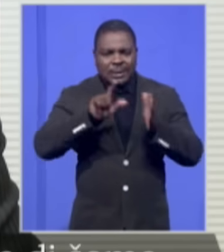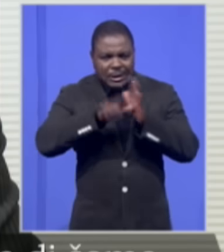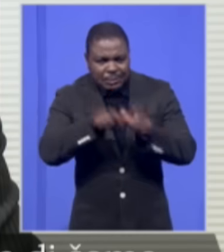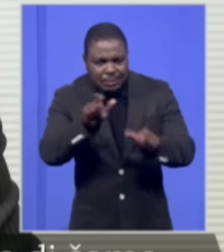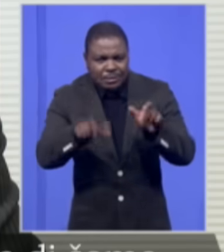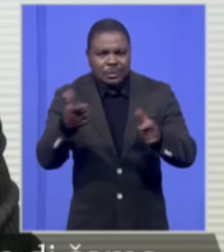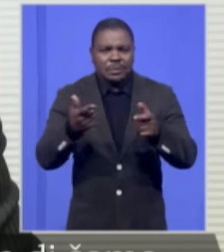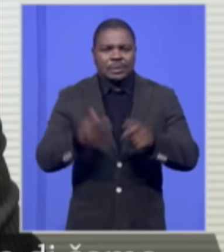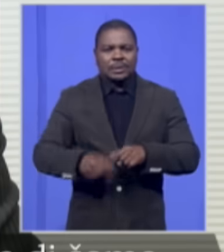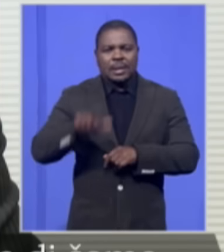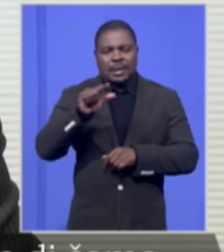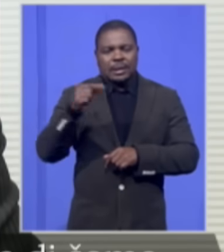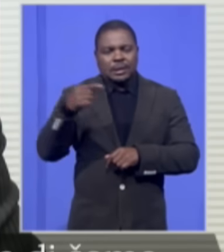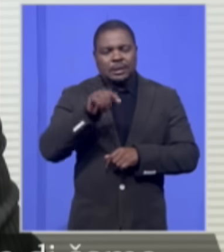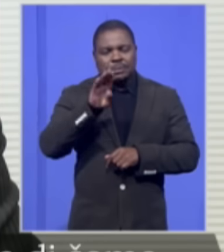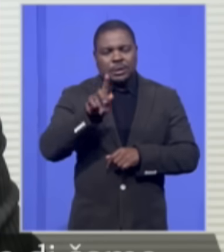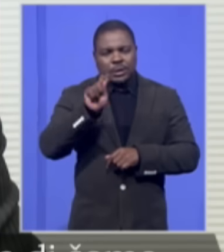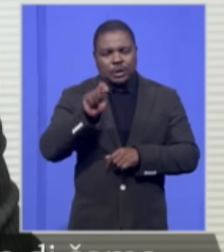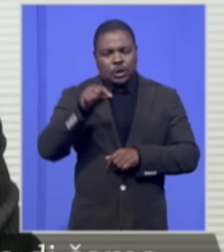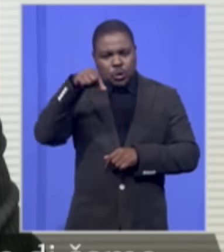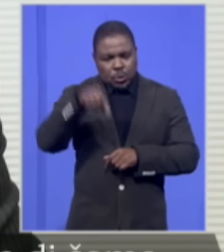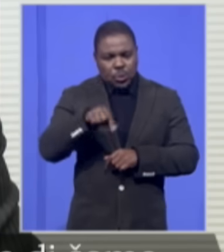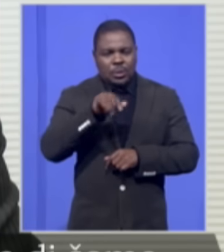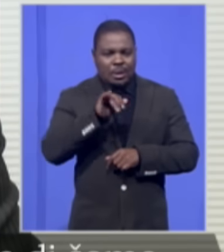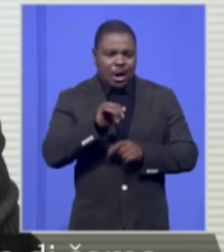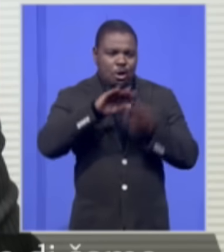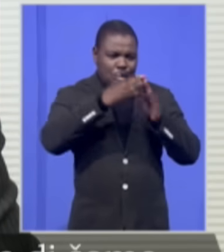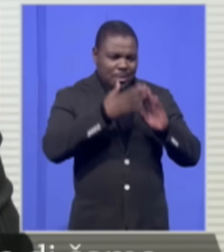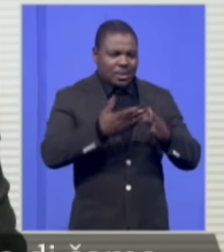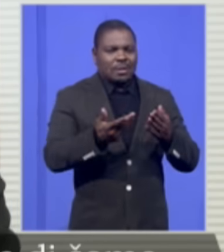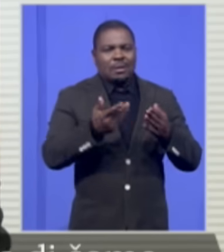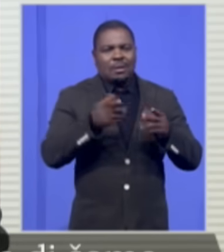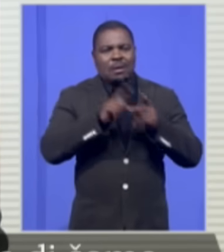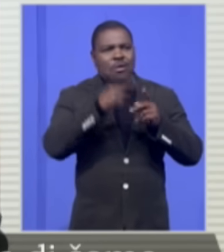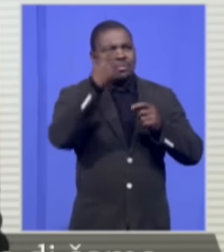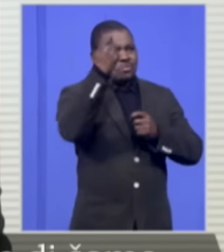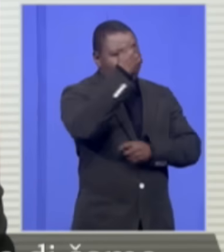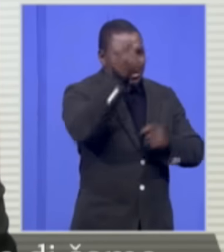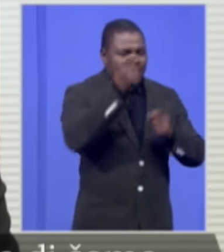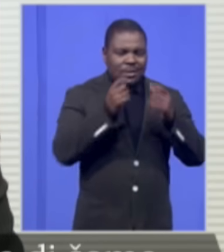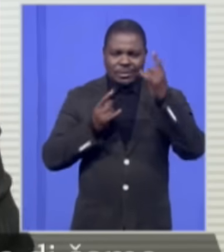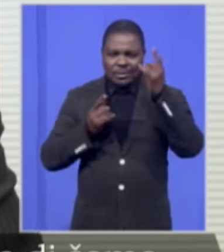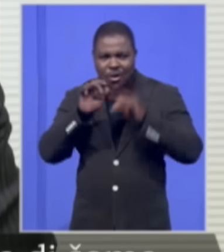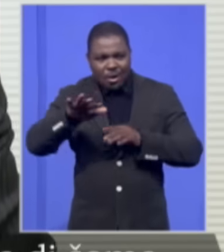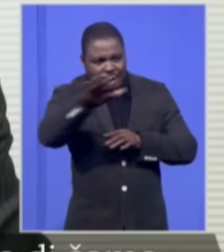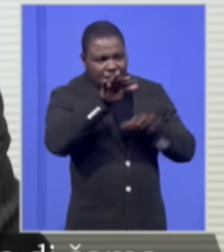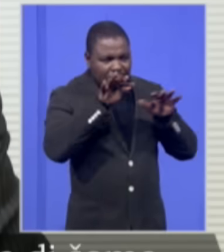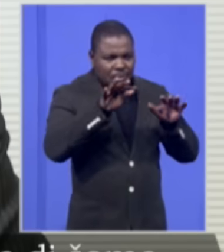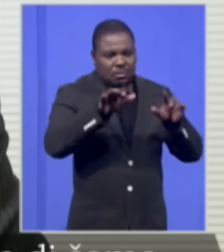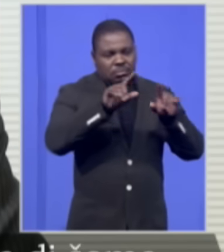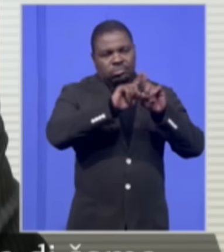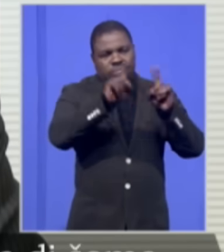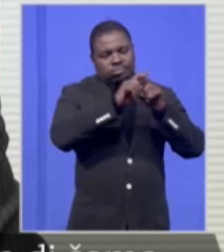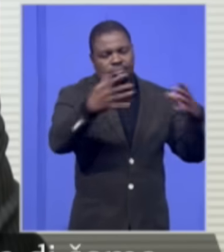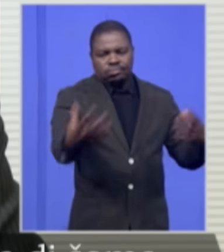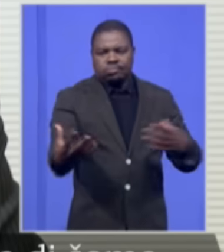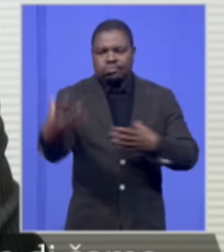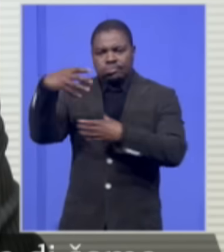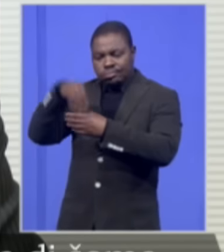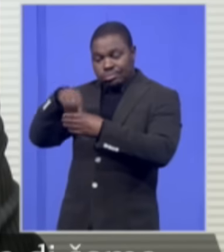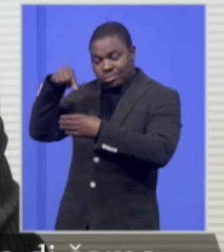the LGBTQI community, and urban and rural people, a voice to